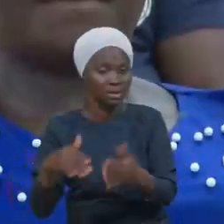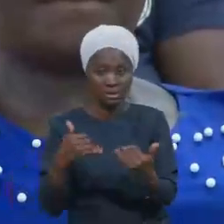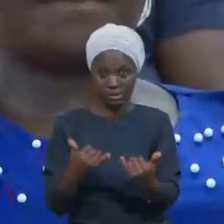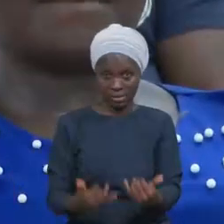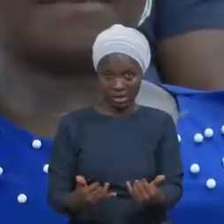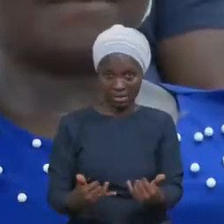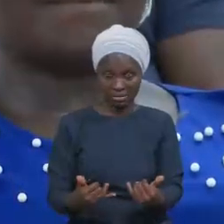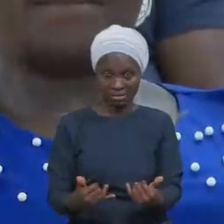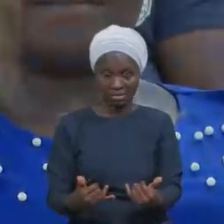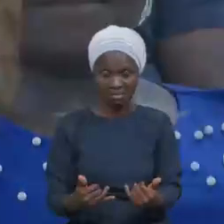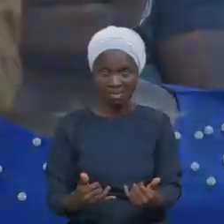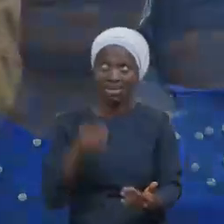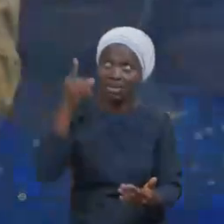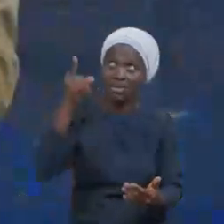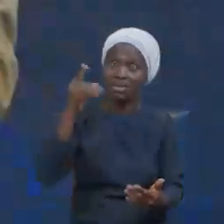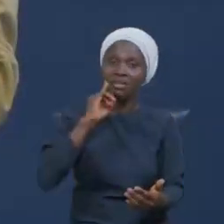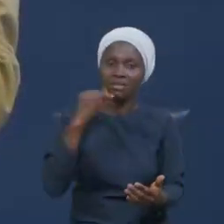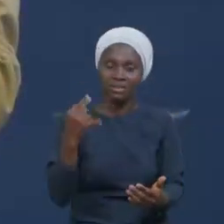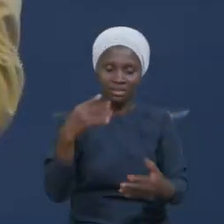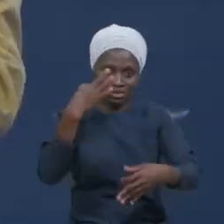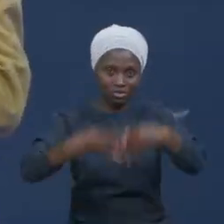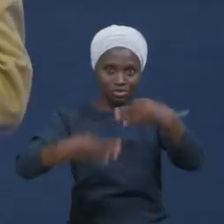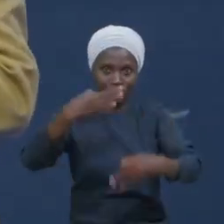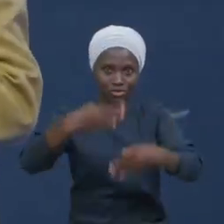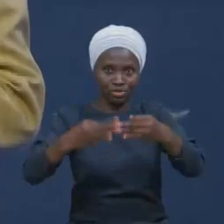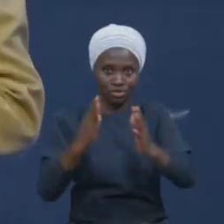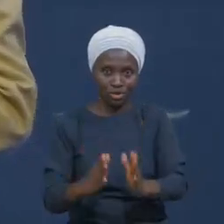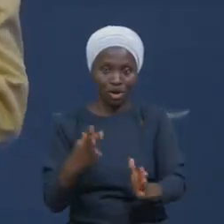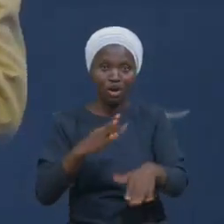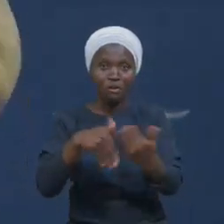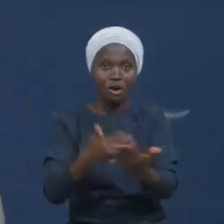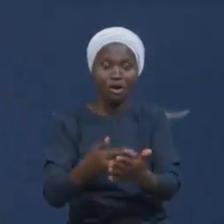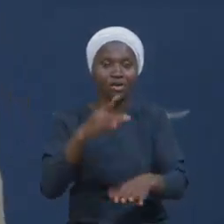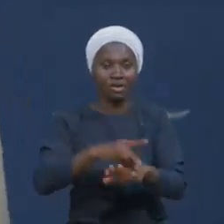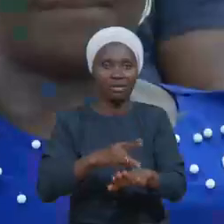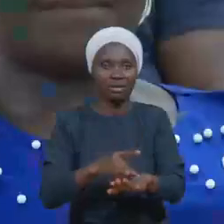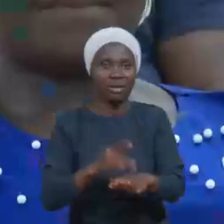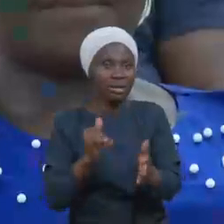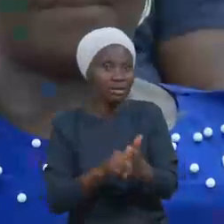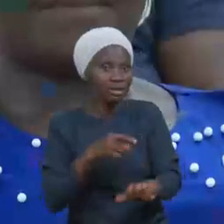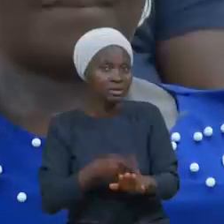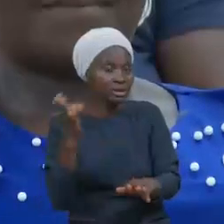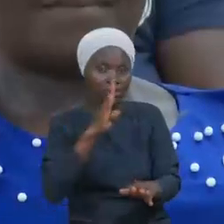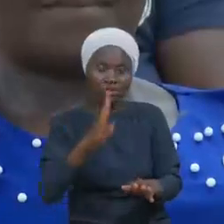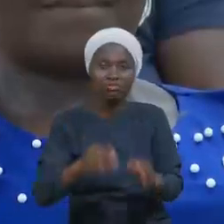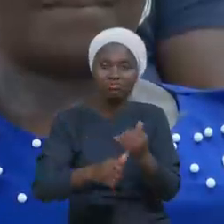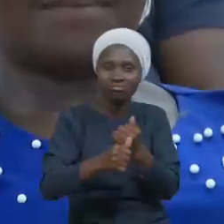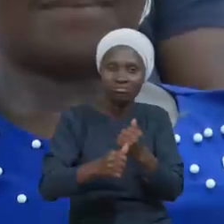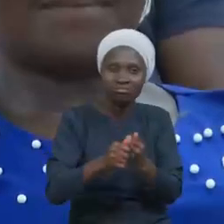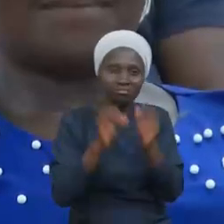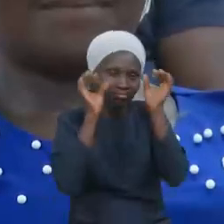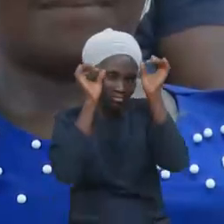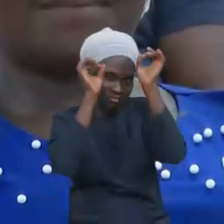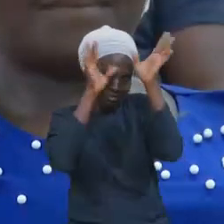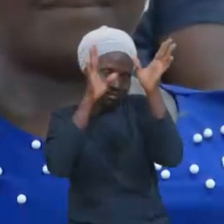the judge of all the earth. There'll be terrible consequence, but when he comes,